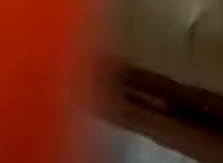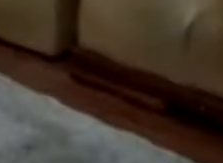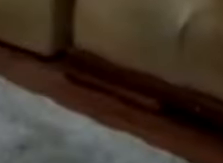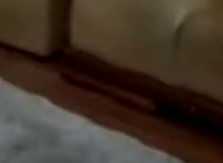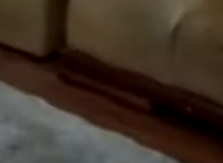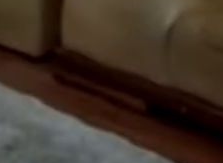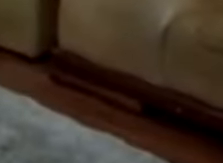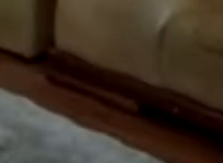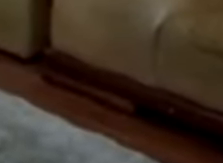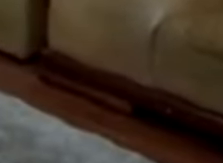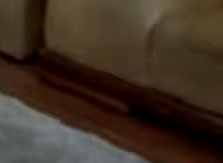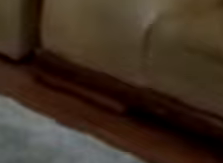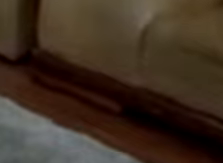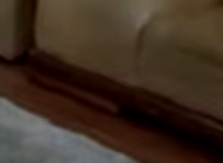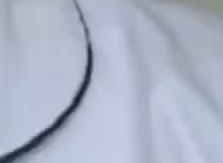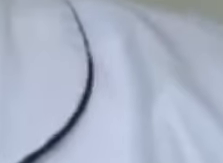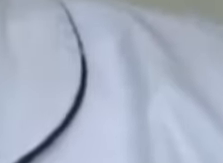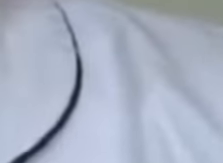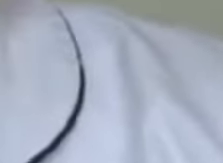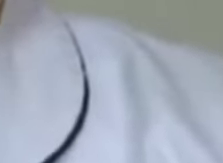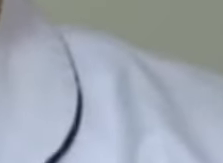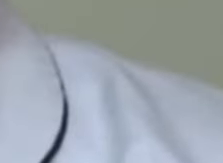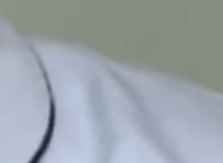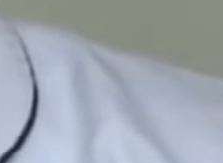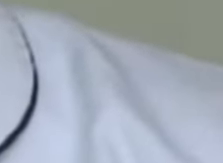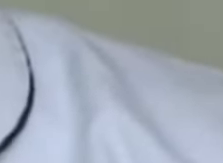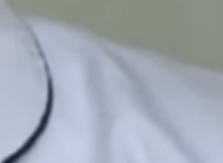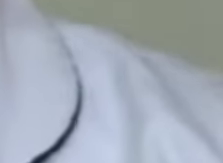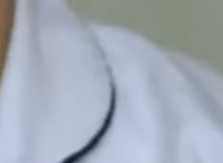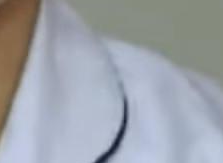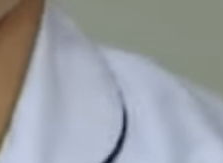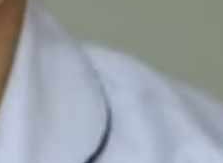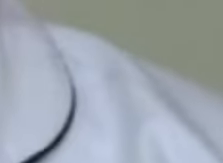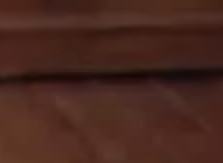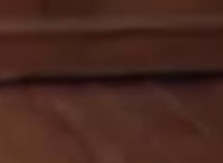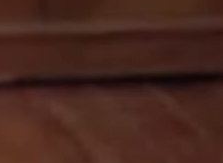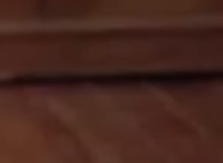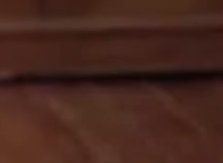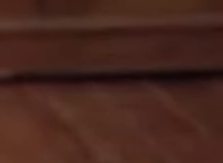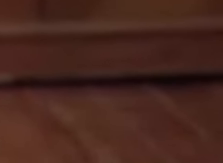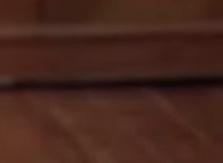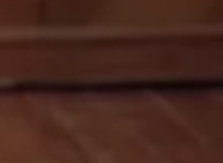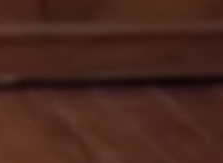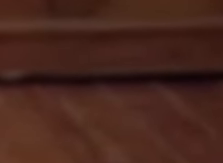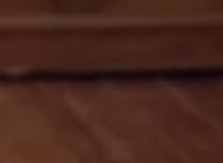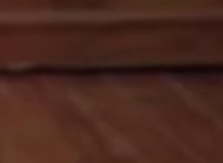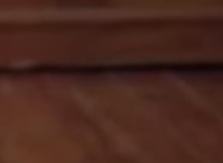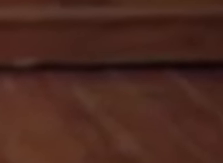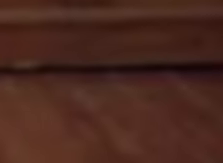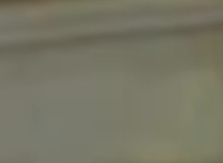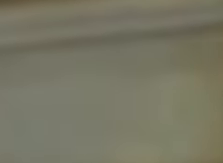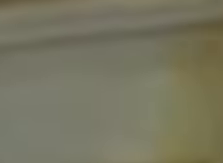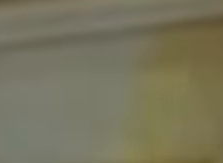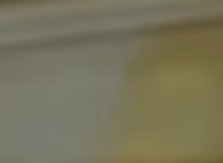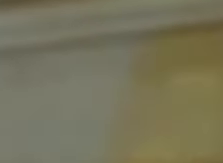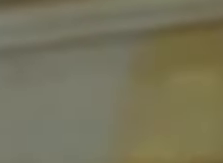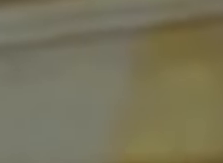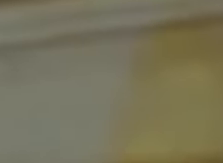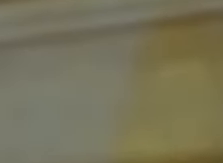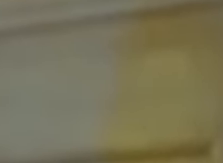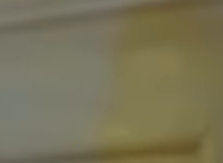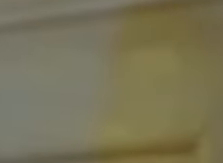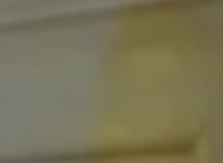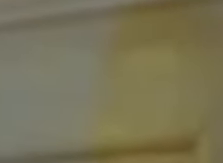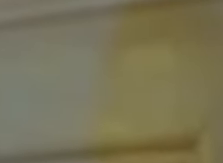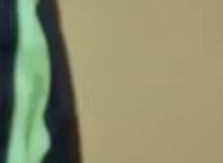I'm ever going to have a baby. The doctor is ready to see you. Please follow me. Do you maintain such a body? Juice detox. Me imagine